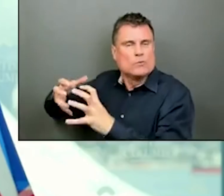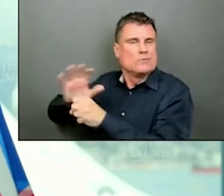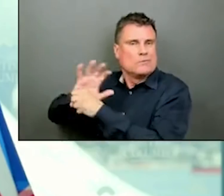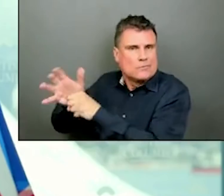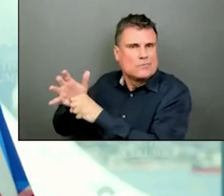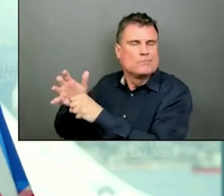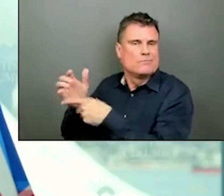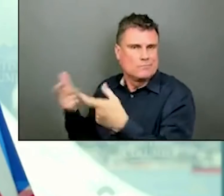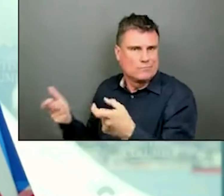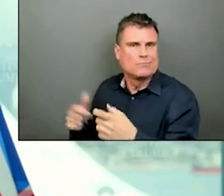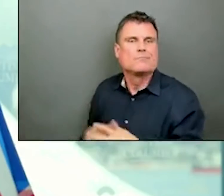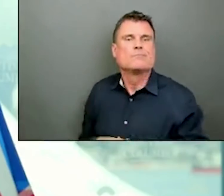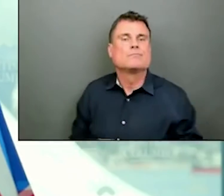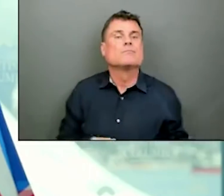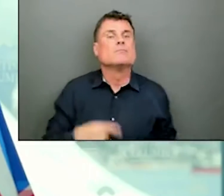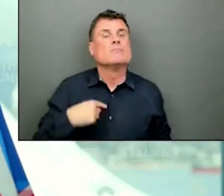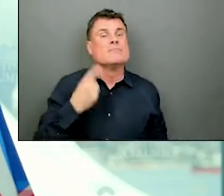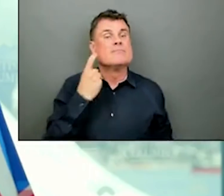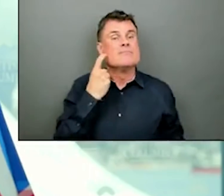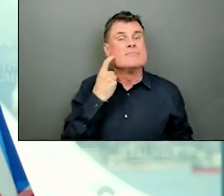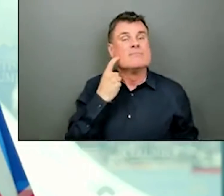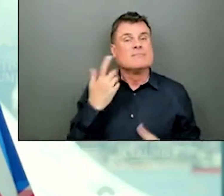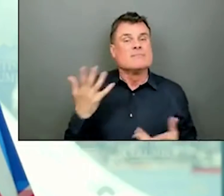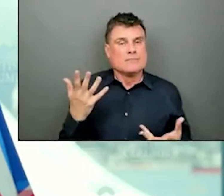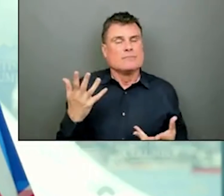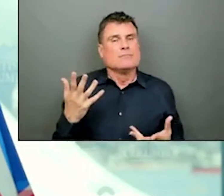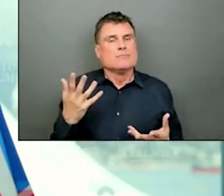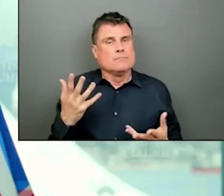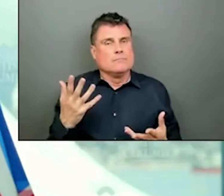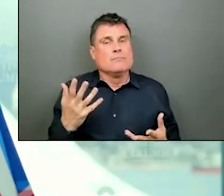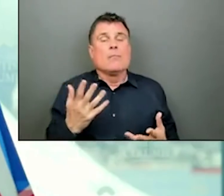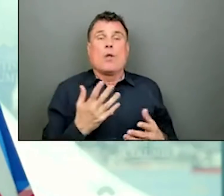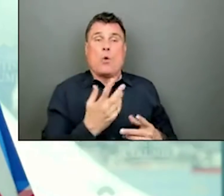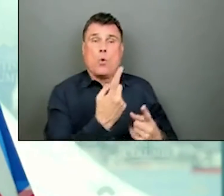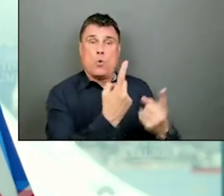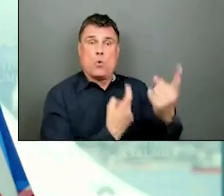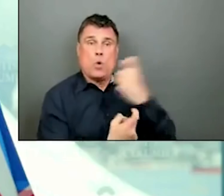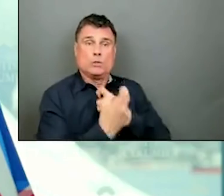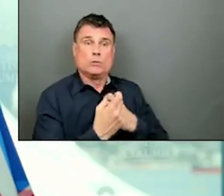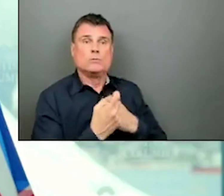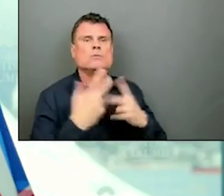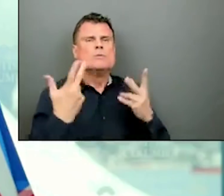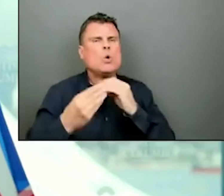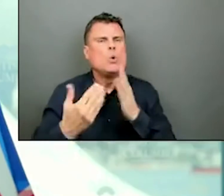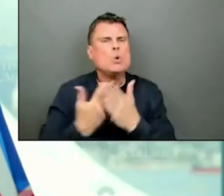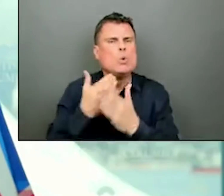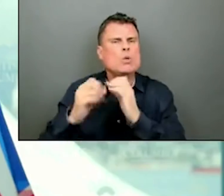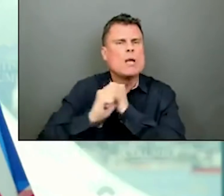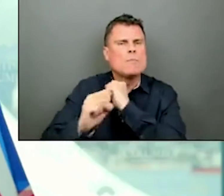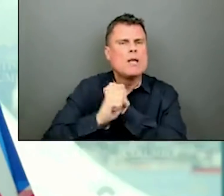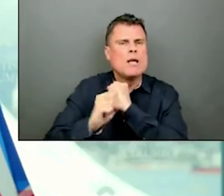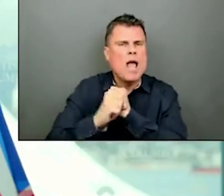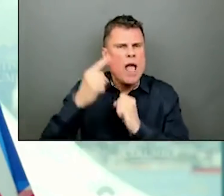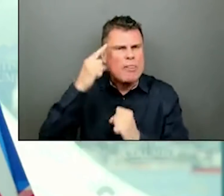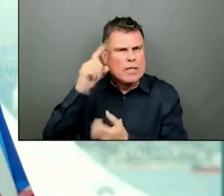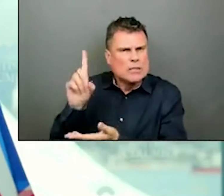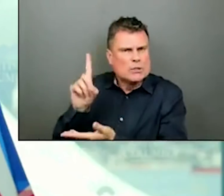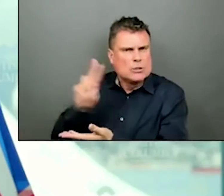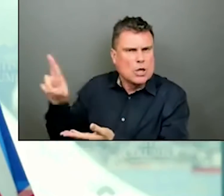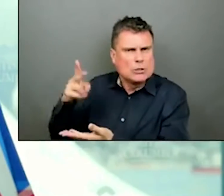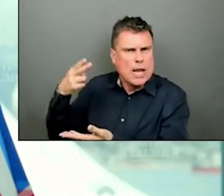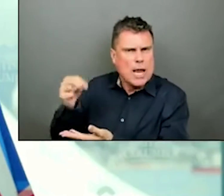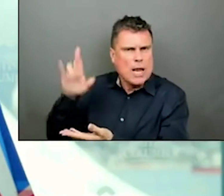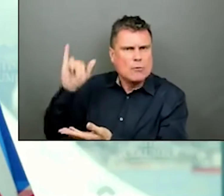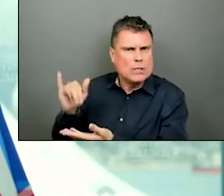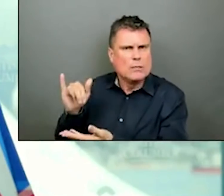a few things about our immunization campaign. I think one number was incorrect that Dr. Henry had. It's